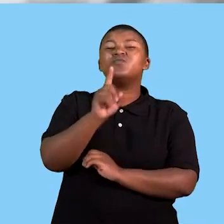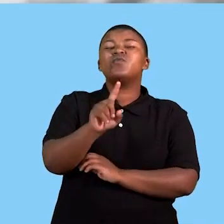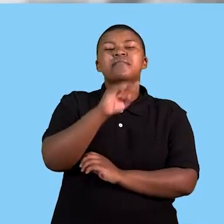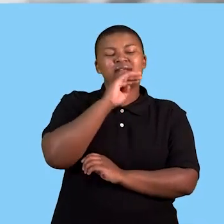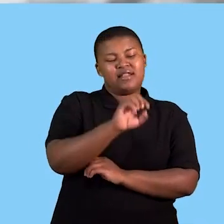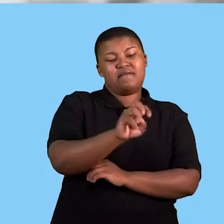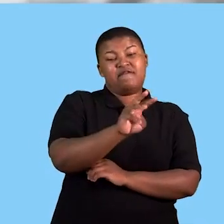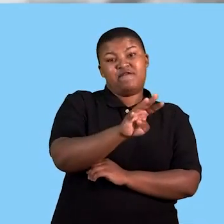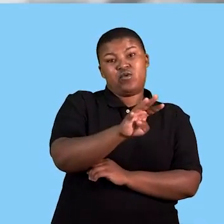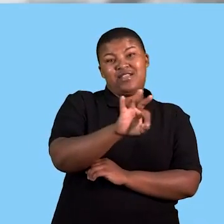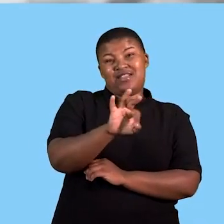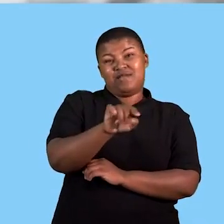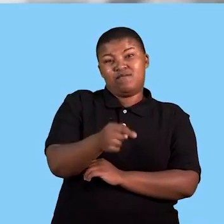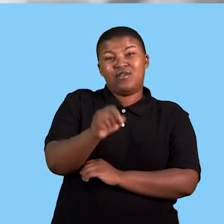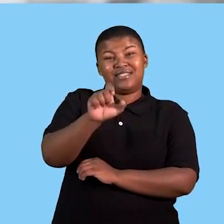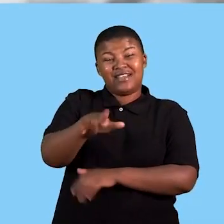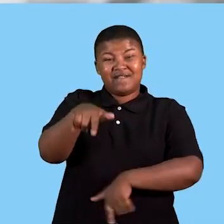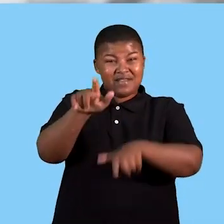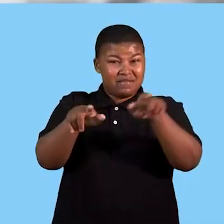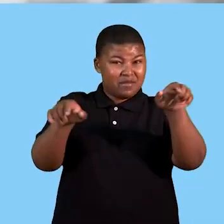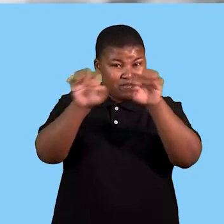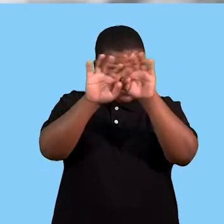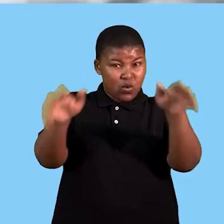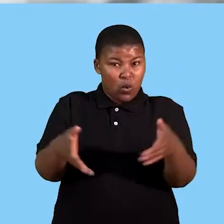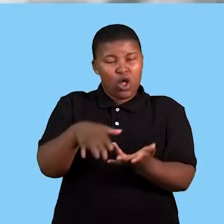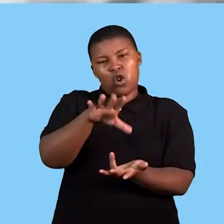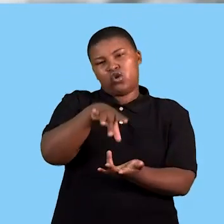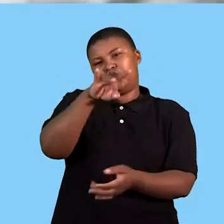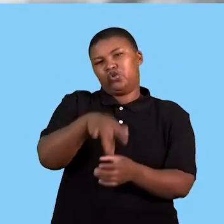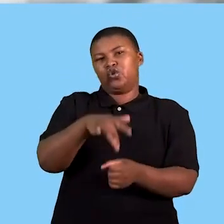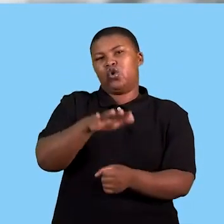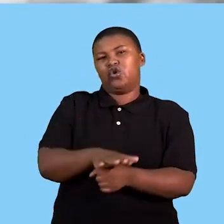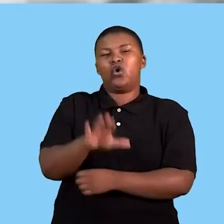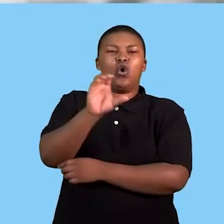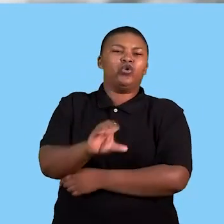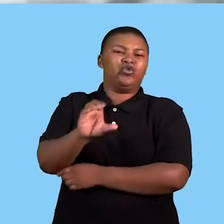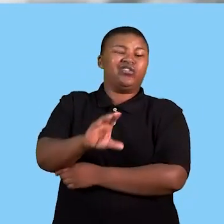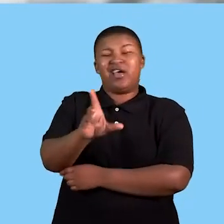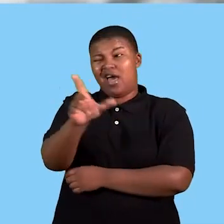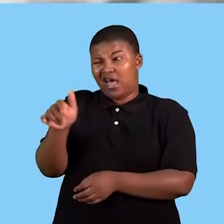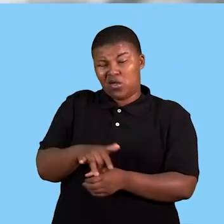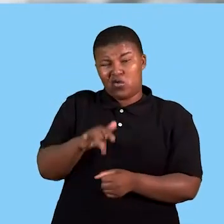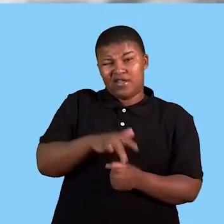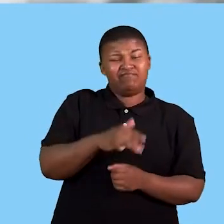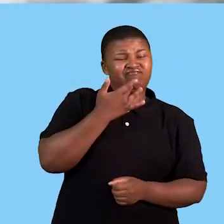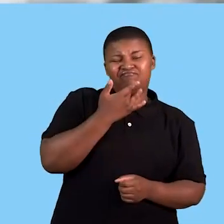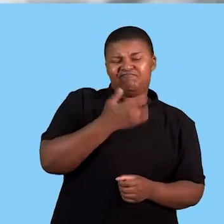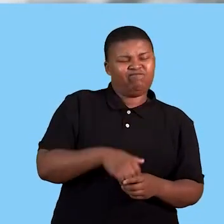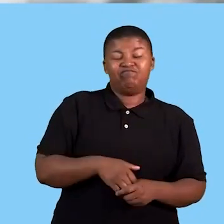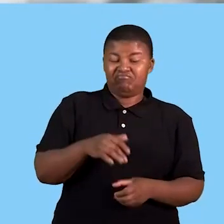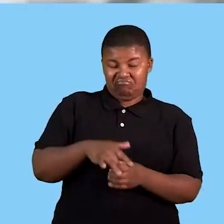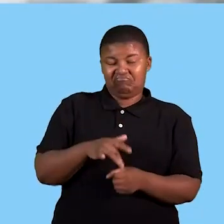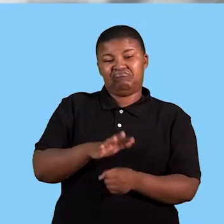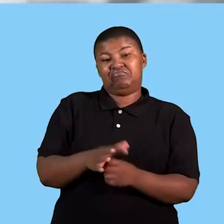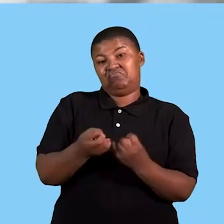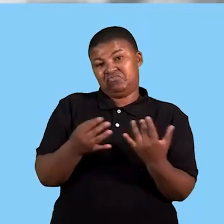43.7% of all the consumers in the world choose Coca-Cola above any other soft drink. Isn't that amazing?